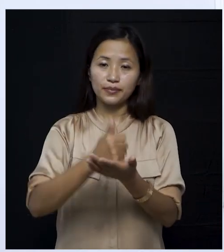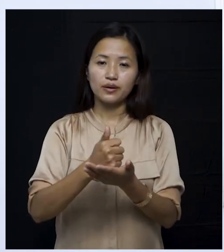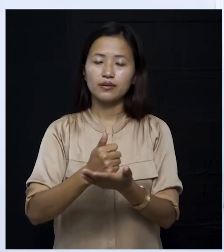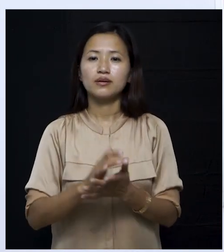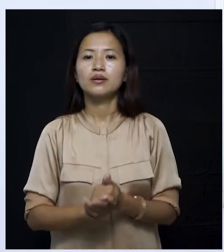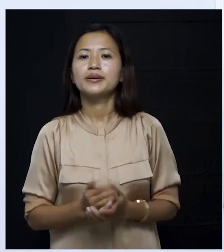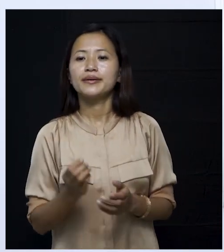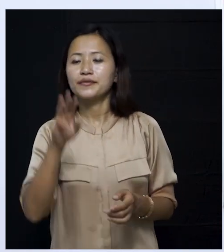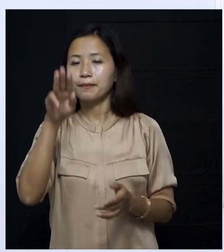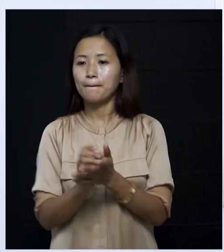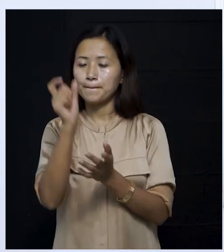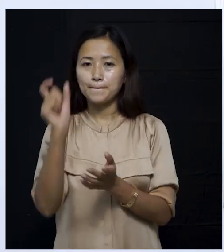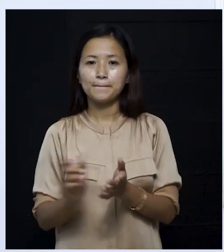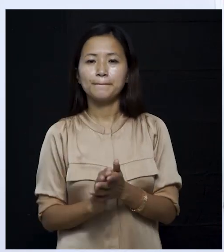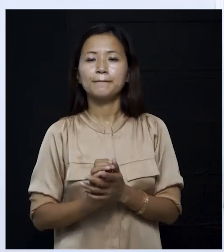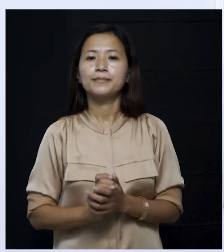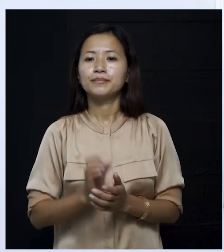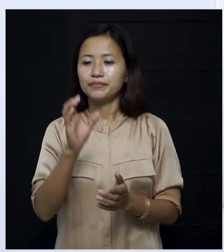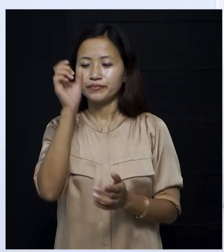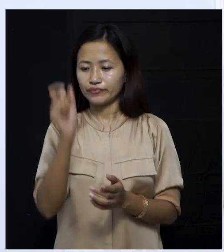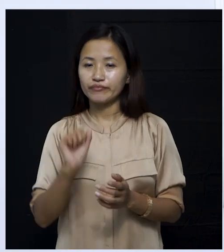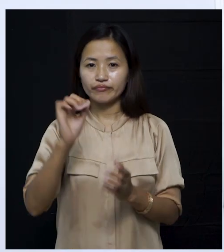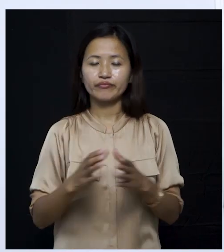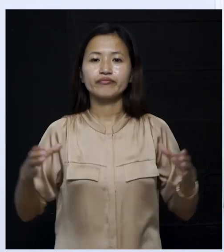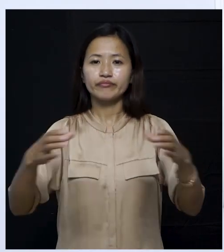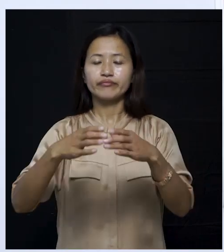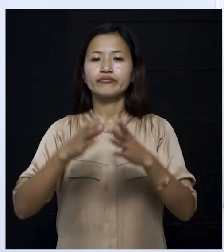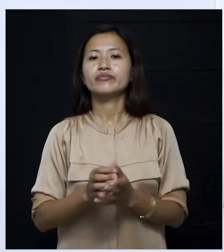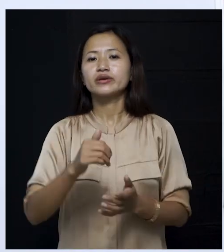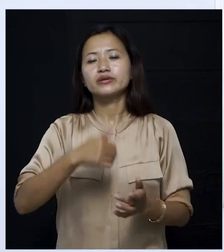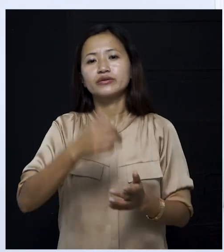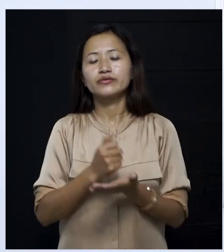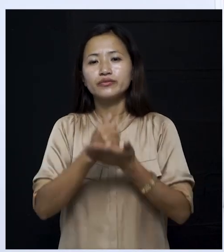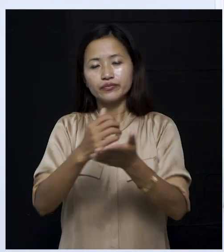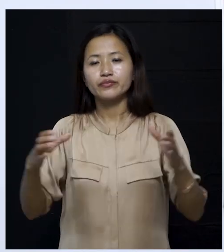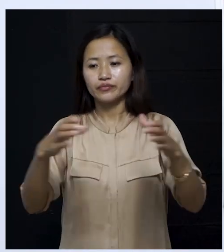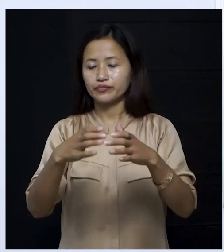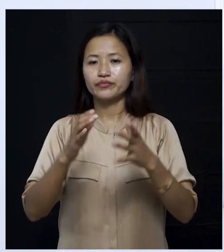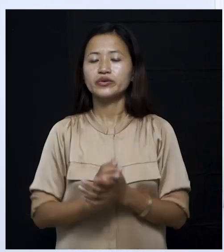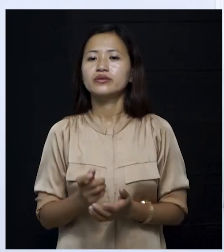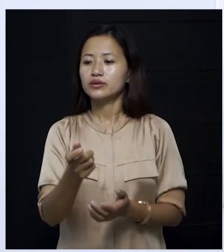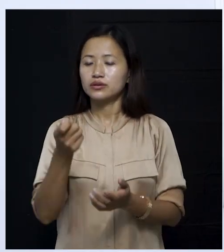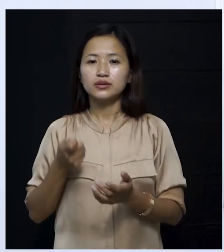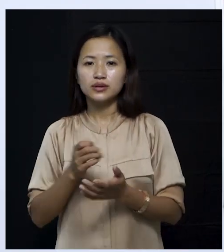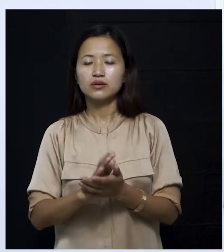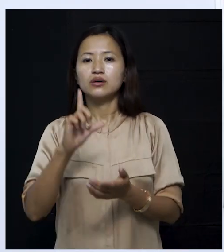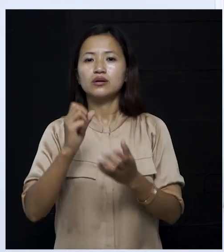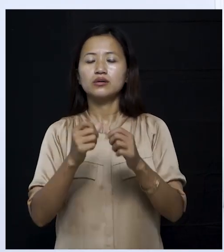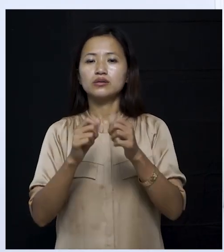their members, the own members, that is the self-help group members, they can take loan from the bank